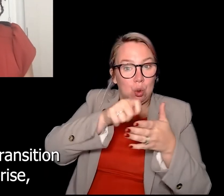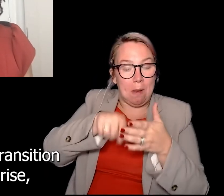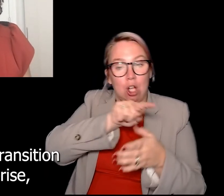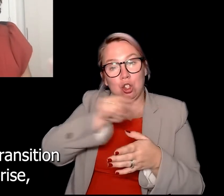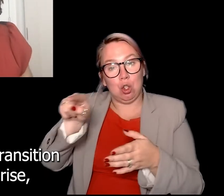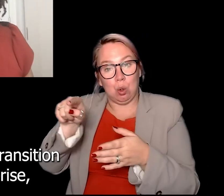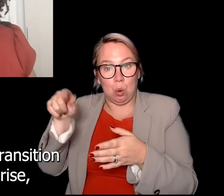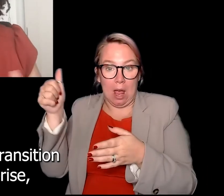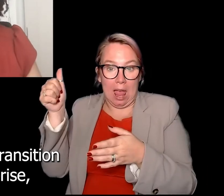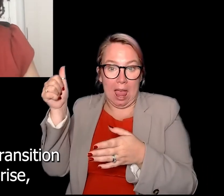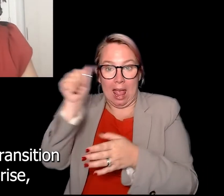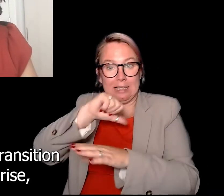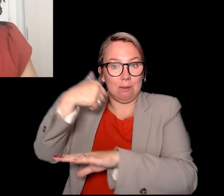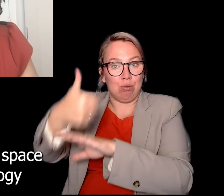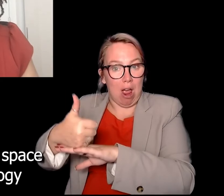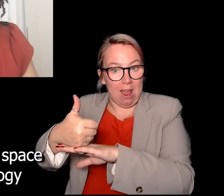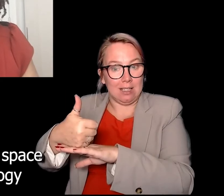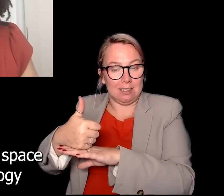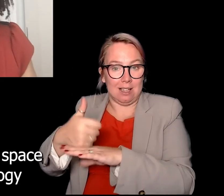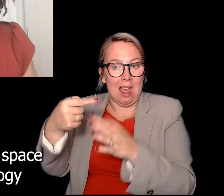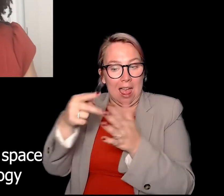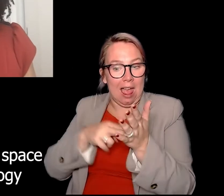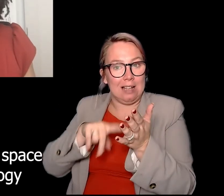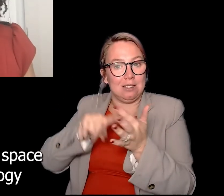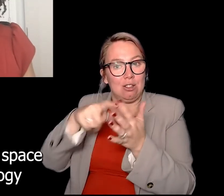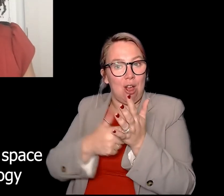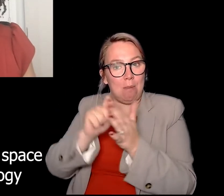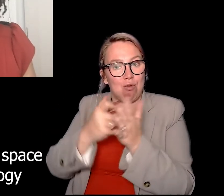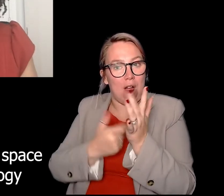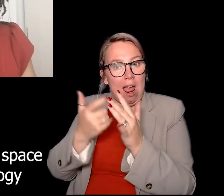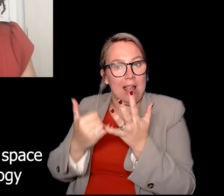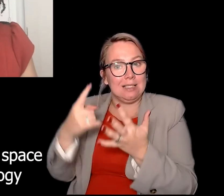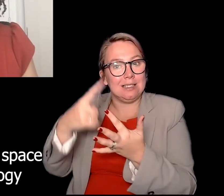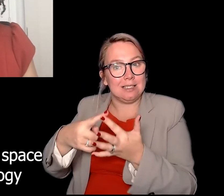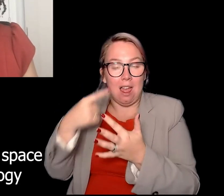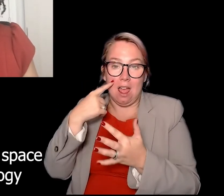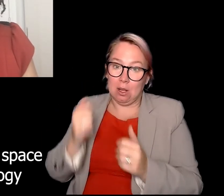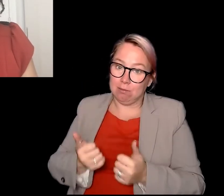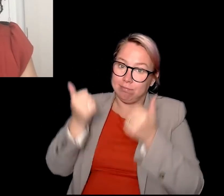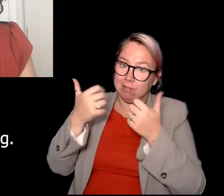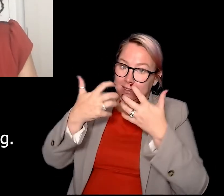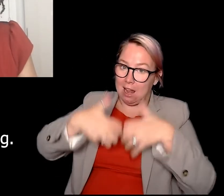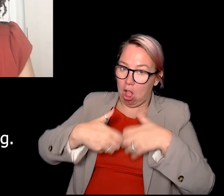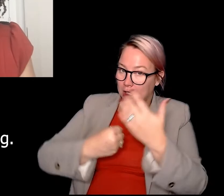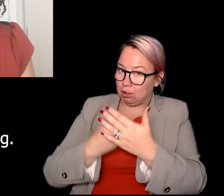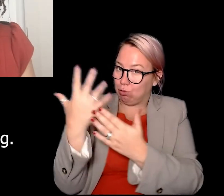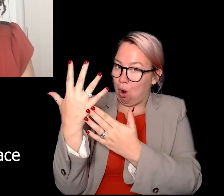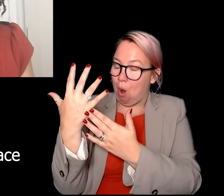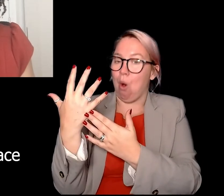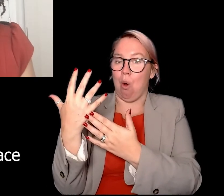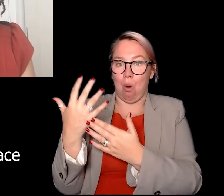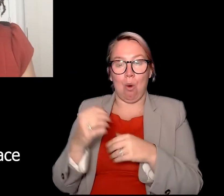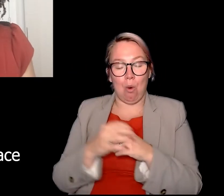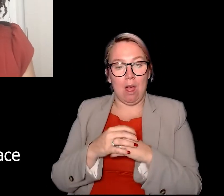another transition from consumer to enterprise, which is a very interesting space to see technology kind of growing and